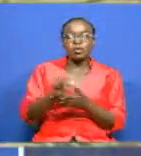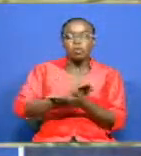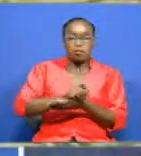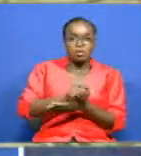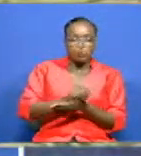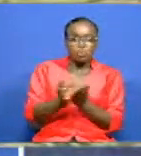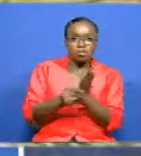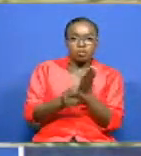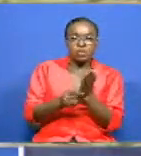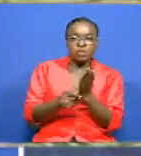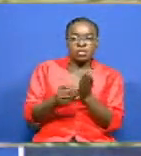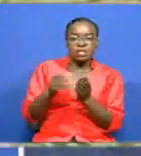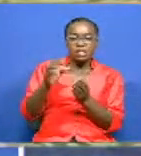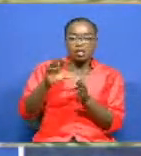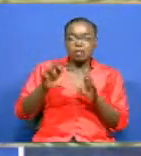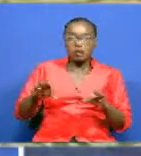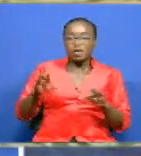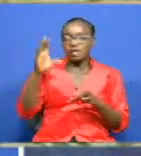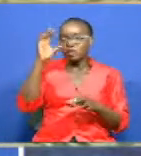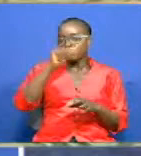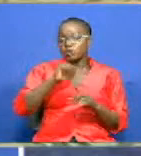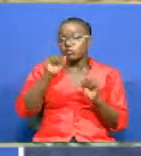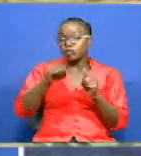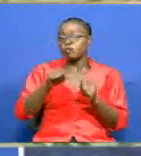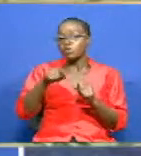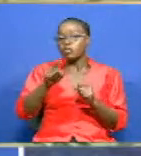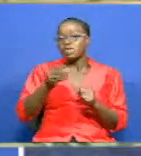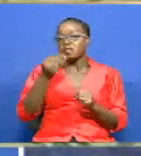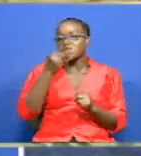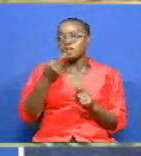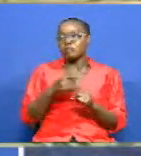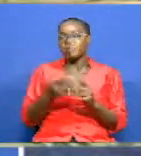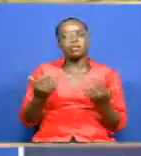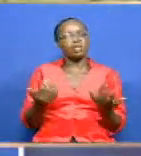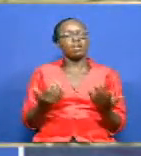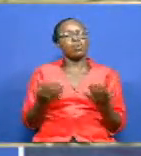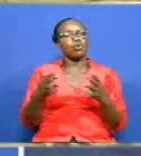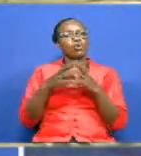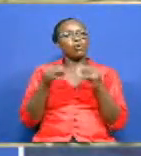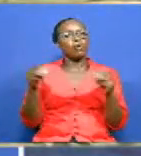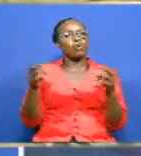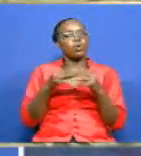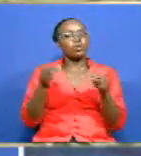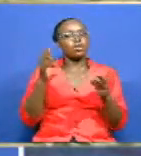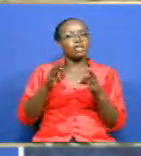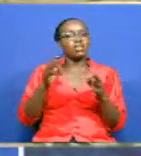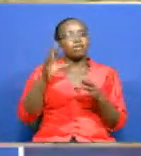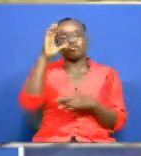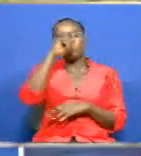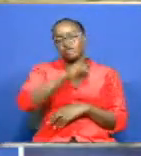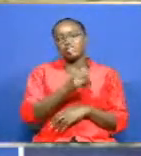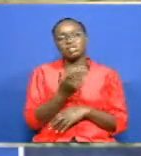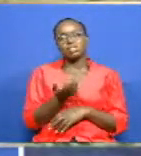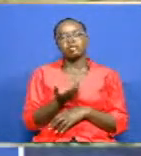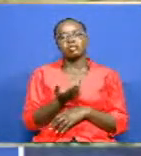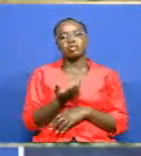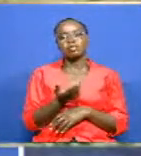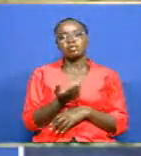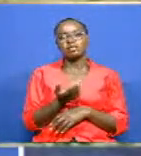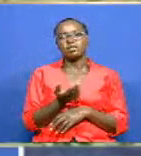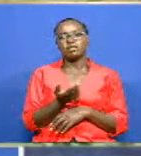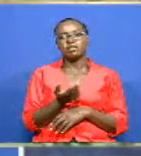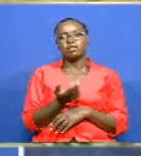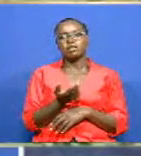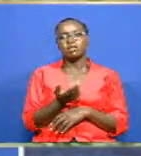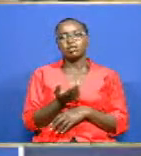maidi, ikikosa soko naweza kula. Lakini sasa pamba kama hakuna soko inakuja